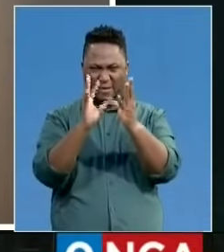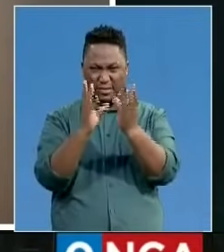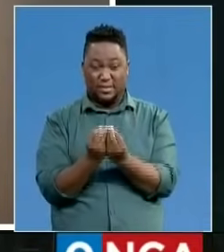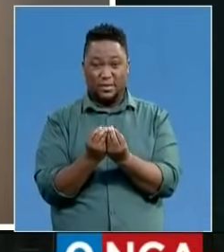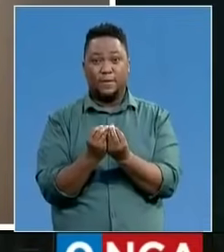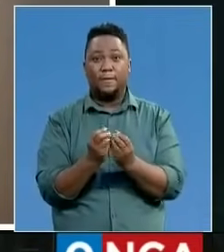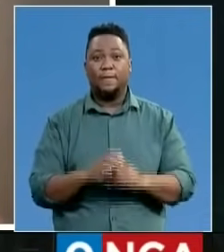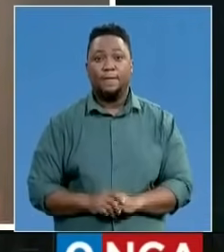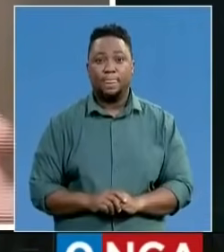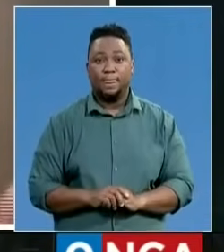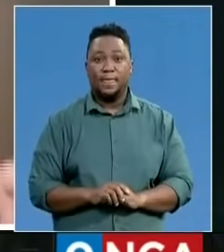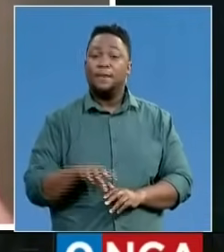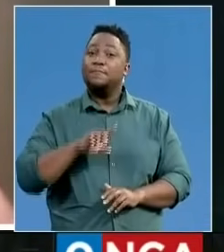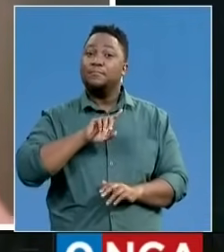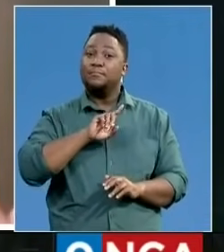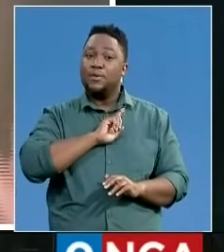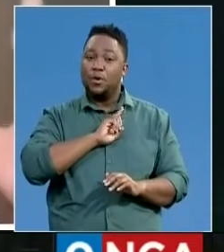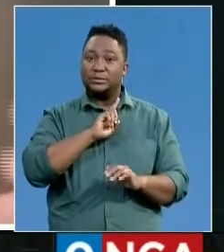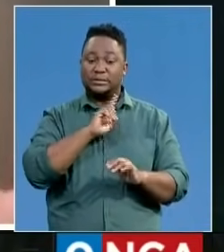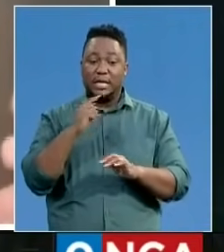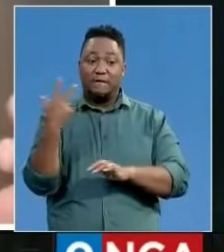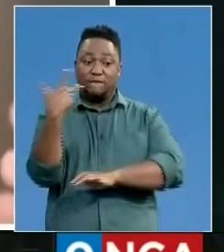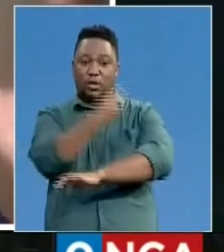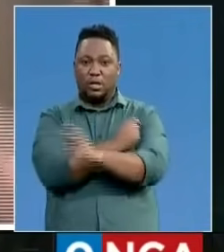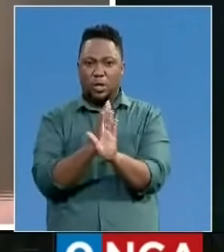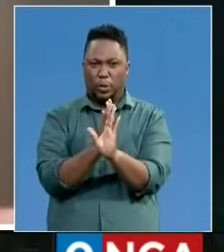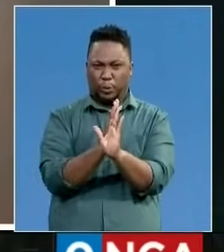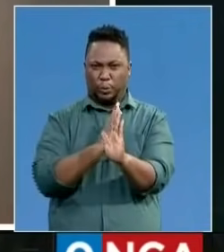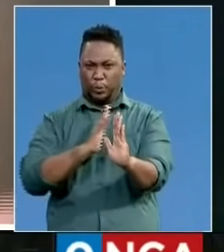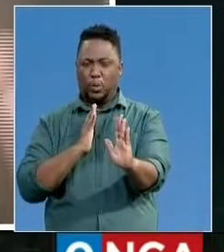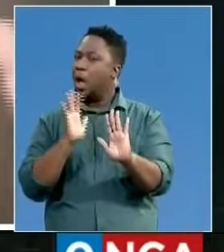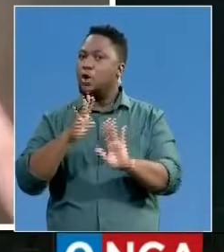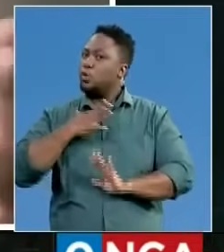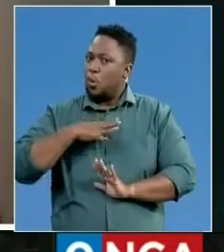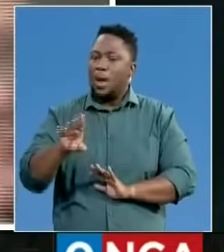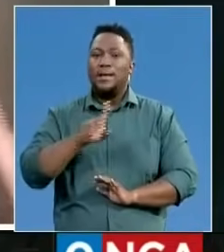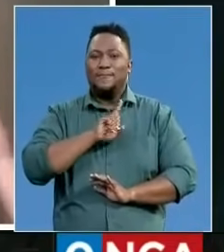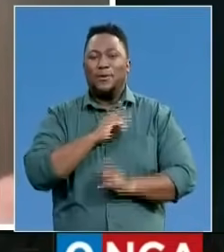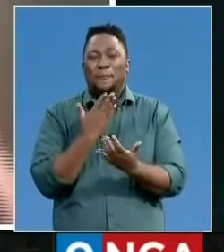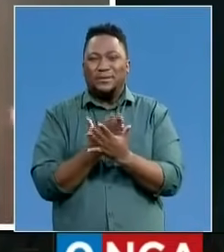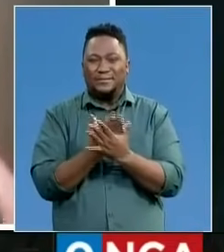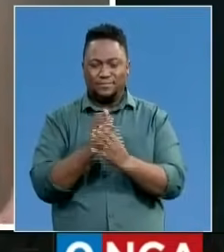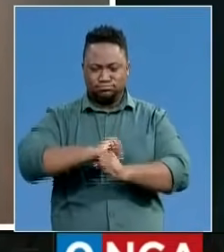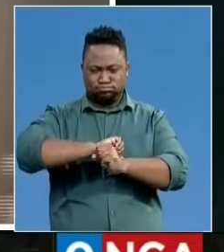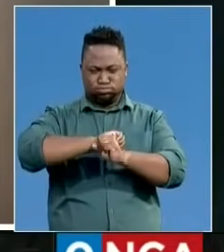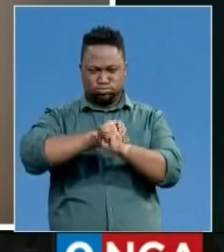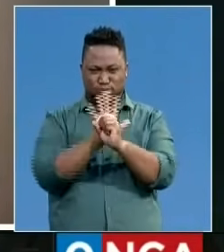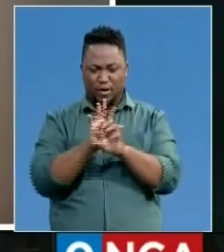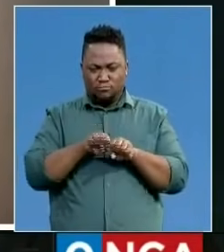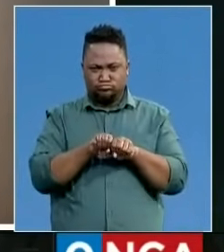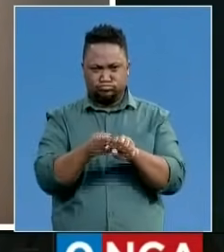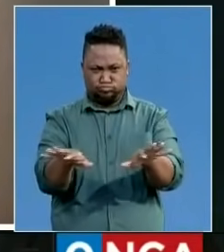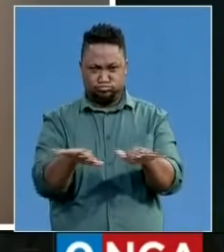to do is that queuing for vaccinations become a super spreader event. That's why we're absolutely careful that we don't do